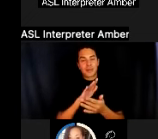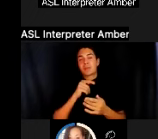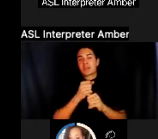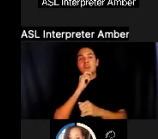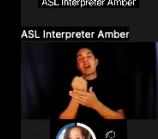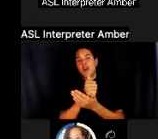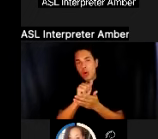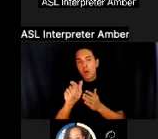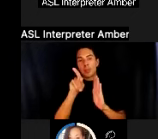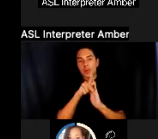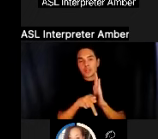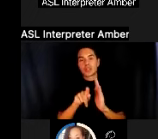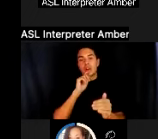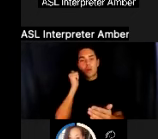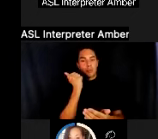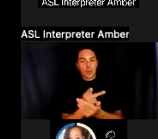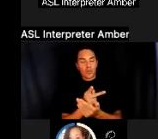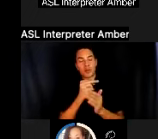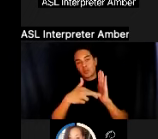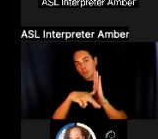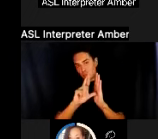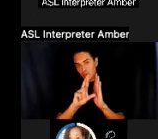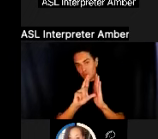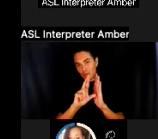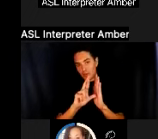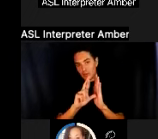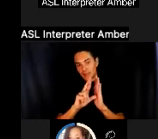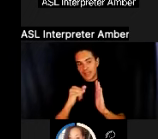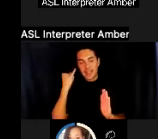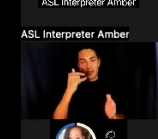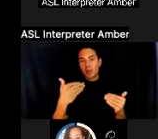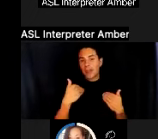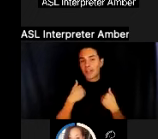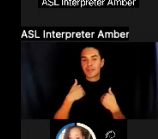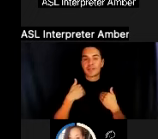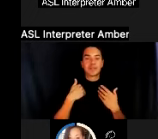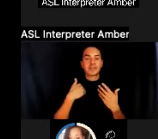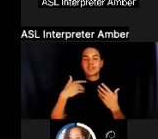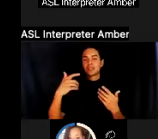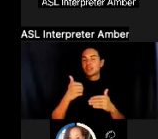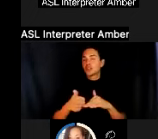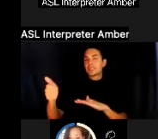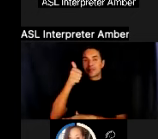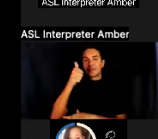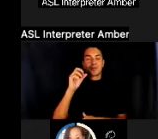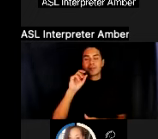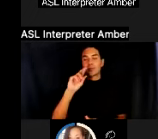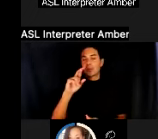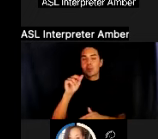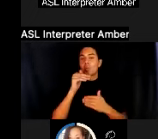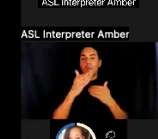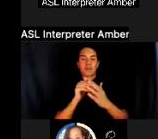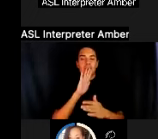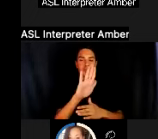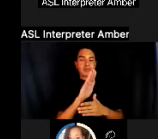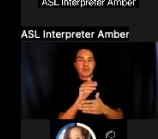are reviewed and approved by the if you have chiefs, whoever has to approve that. And